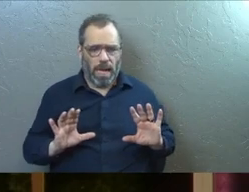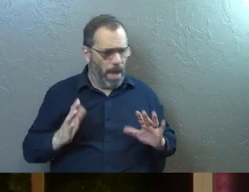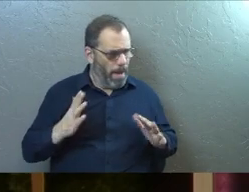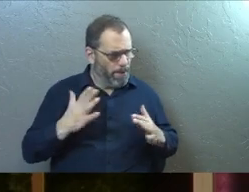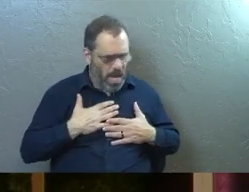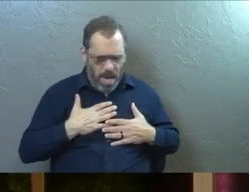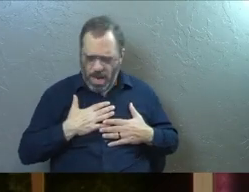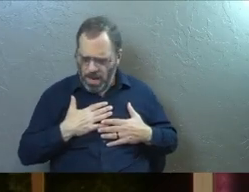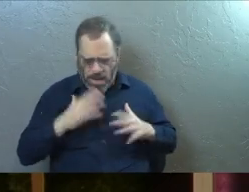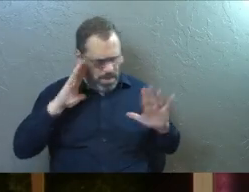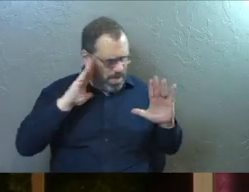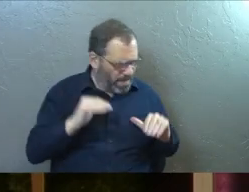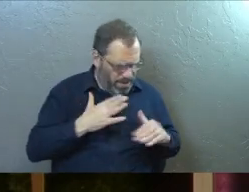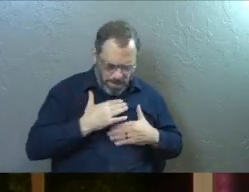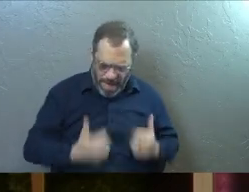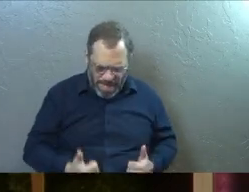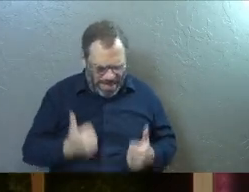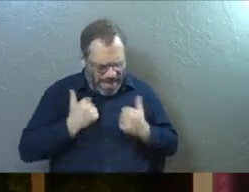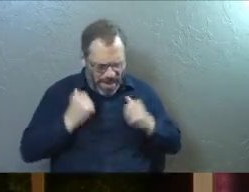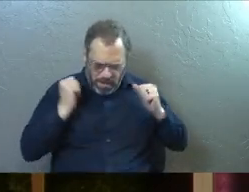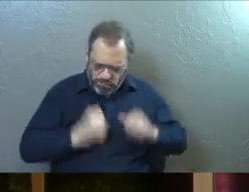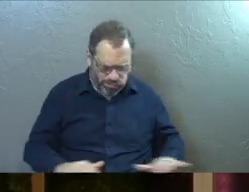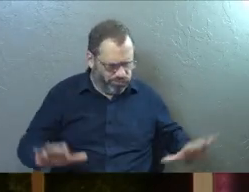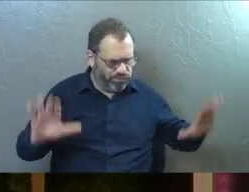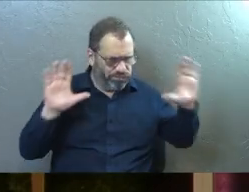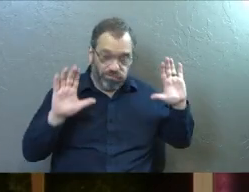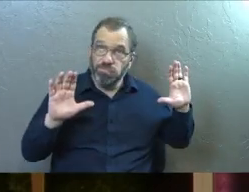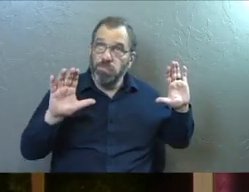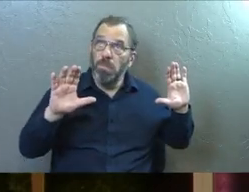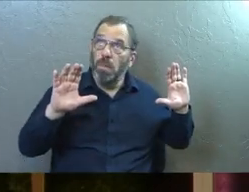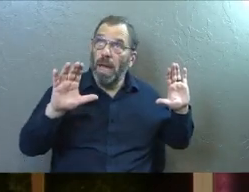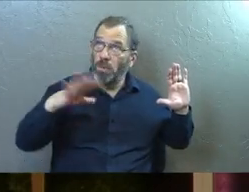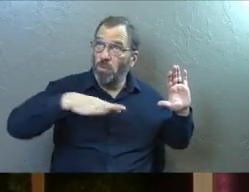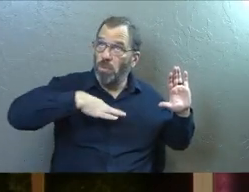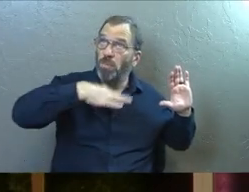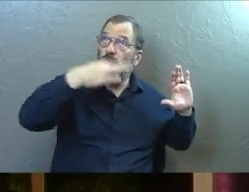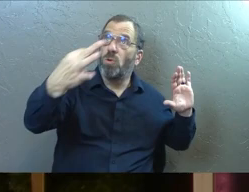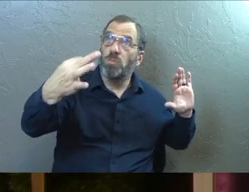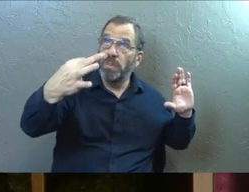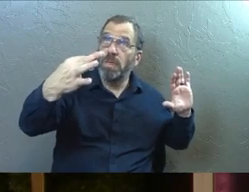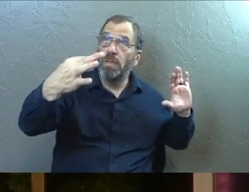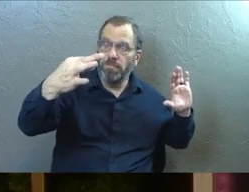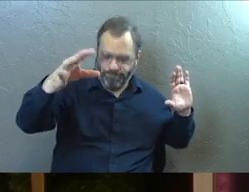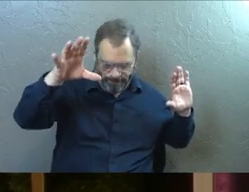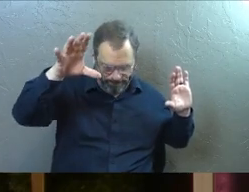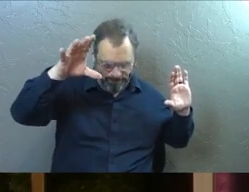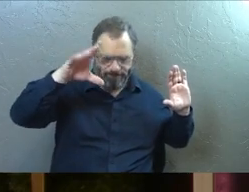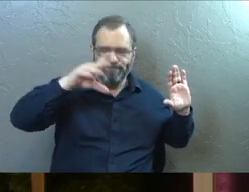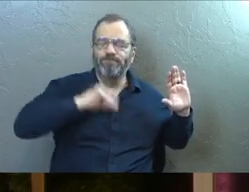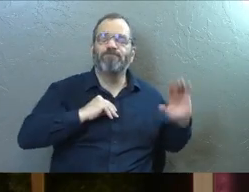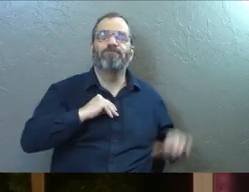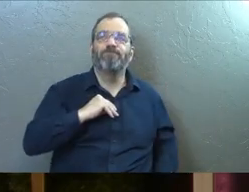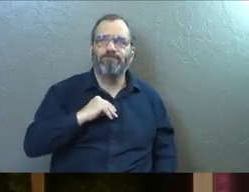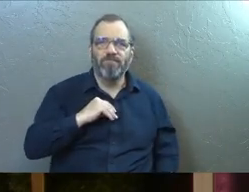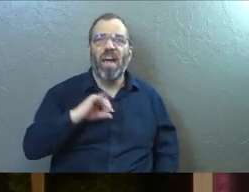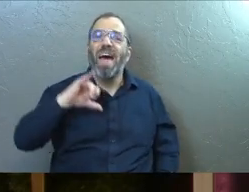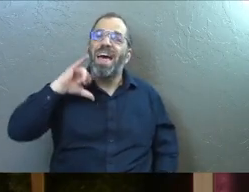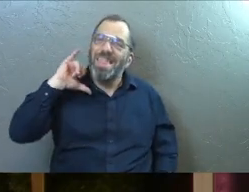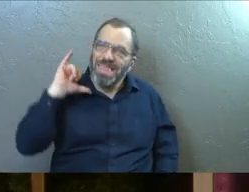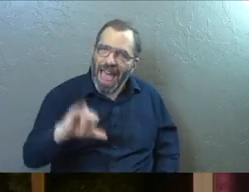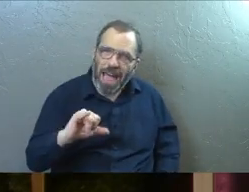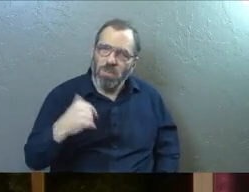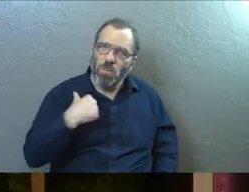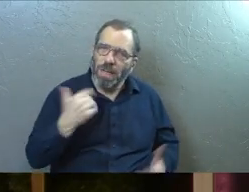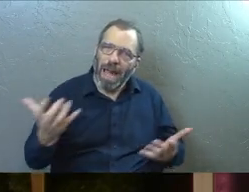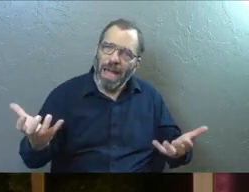I'm going to sacrifice my expectations of my life. And I'm going to pick up what God has for me and the path that he has called me to walk. That's what I